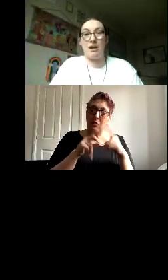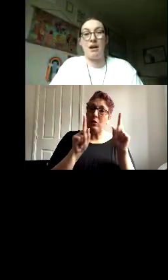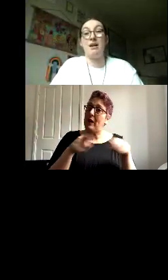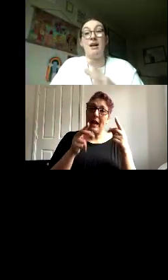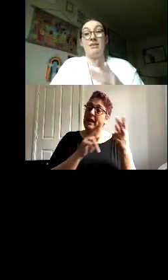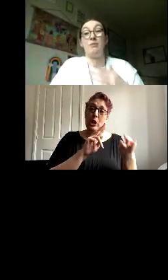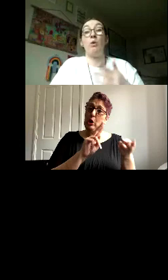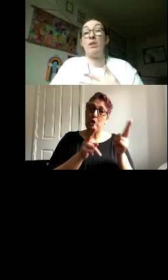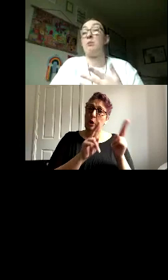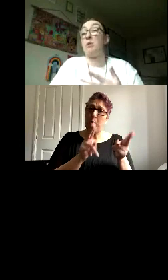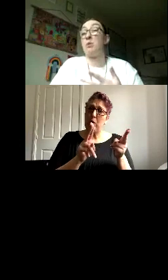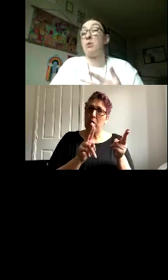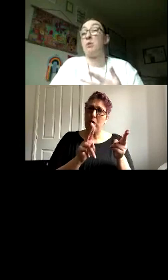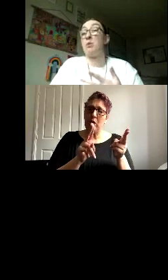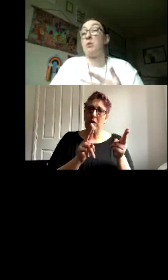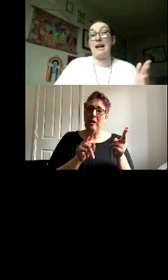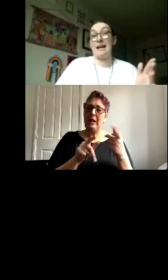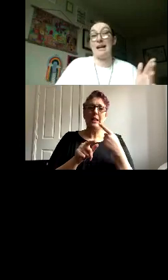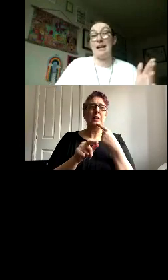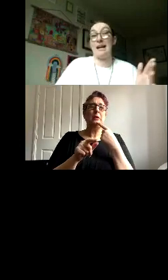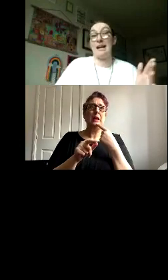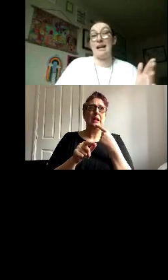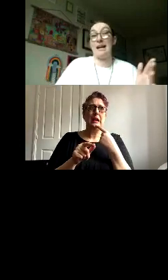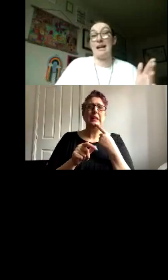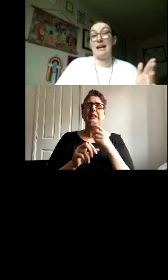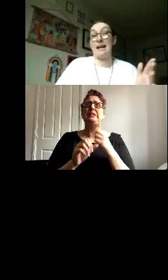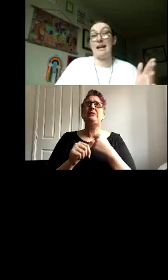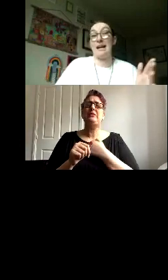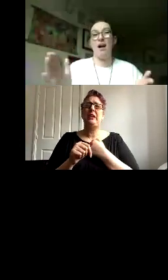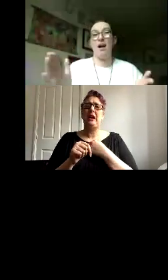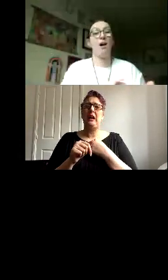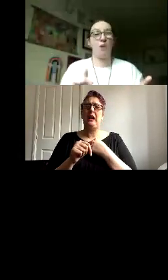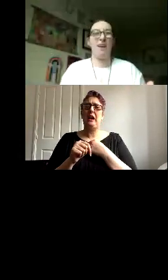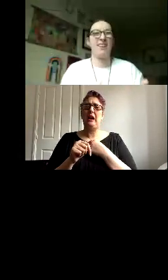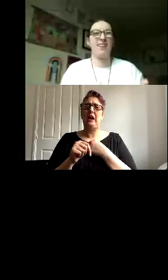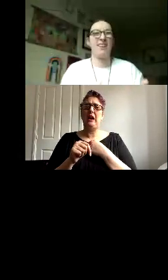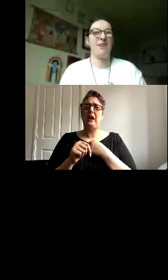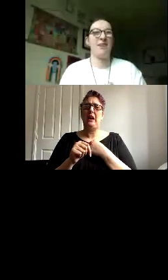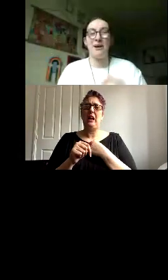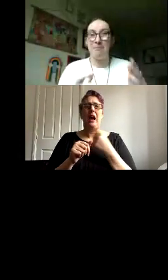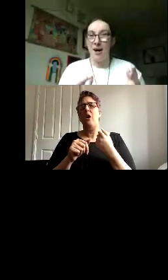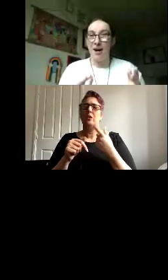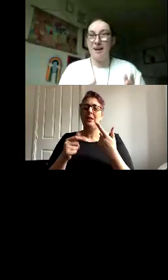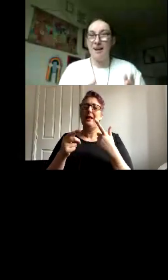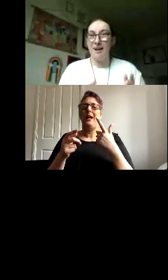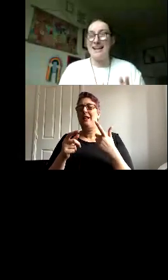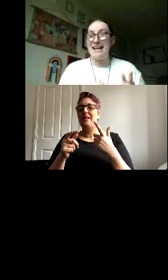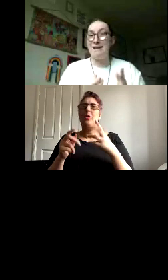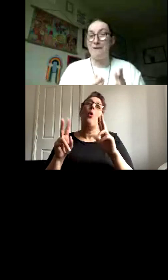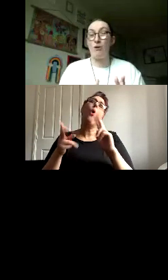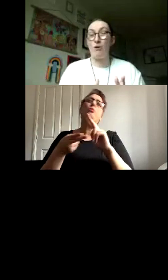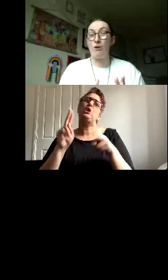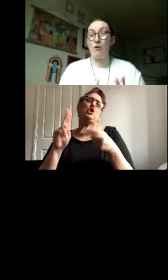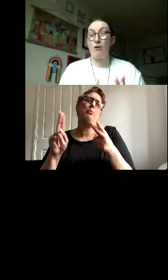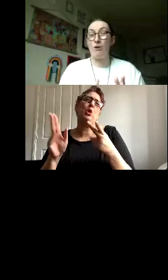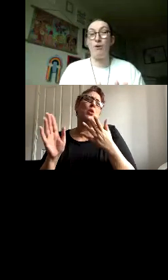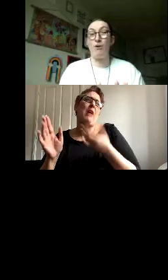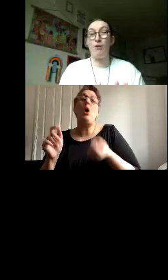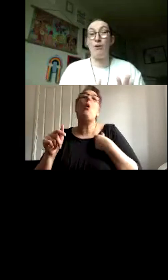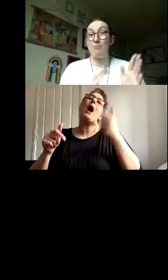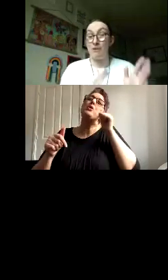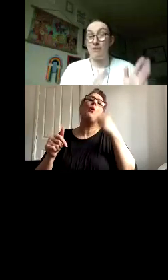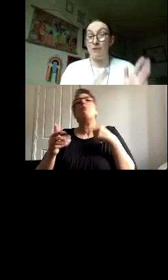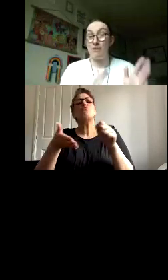interpreter, then what they will do is say, oh, it's okay, on in English. But if your